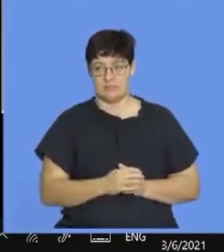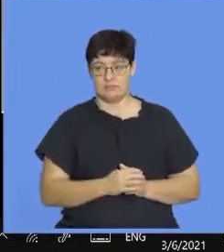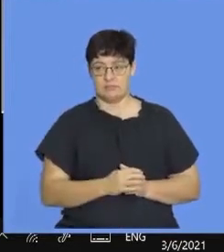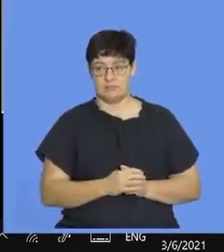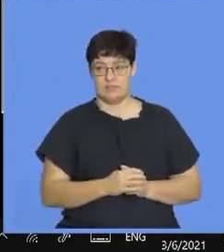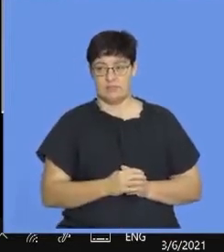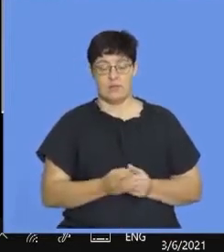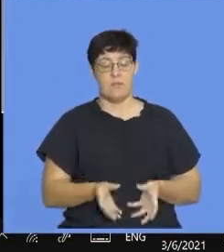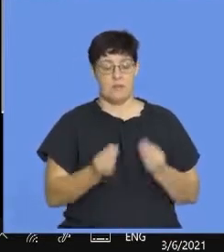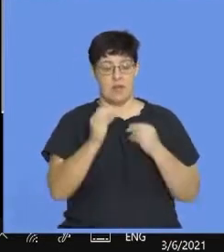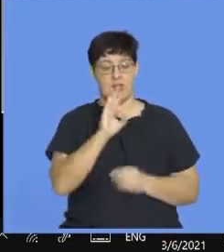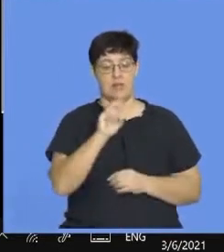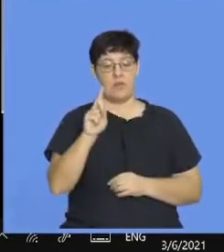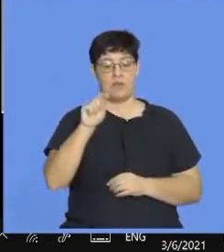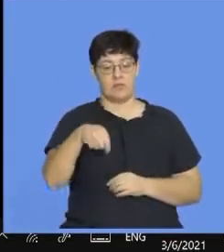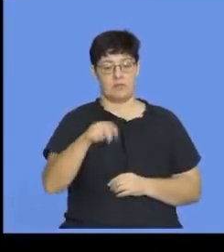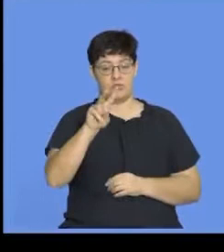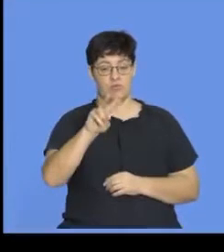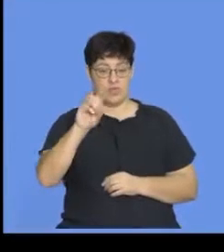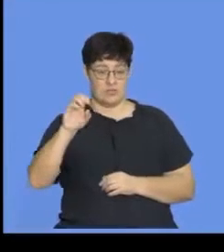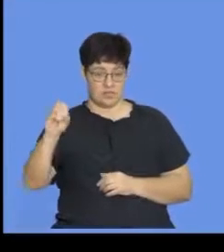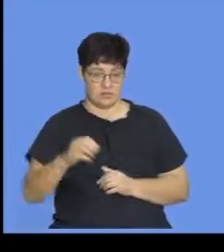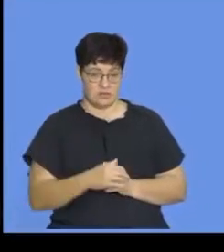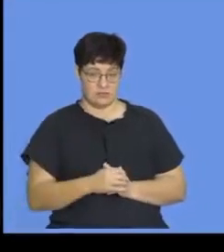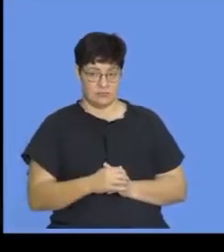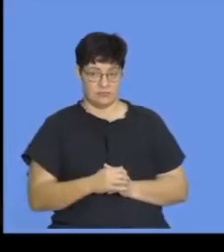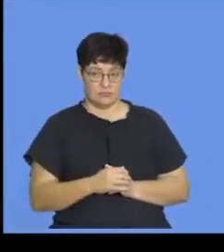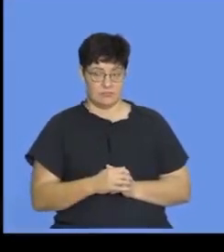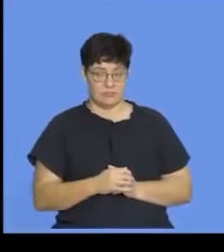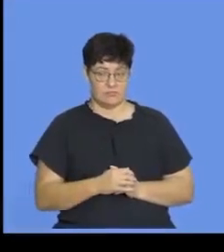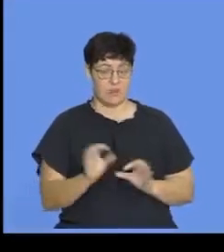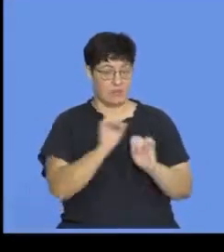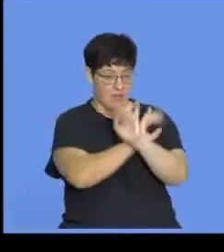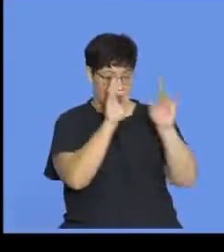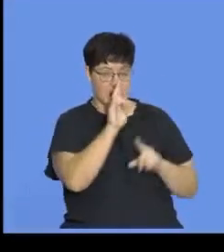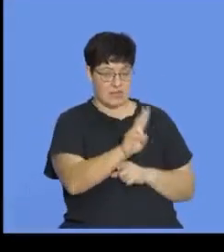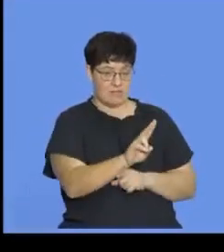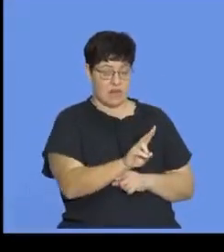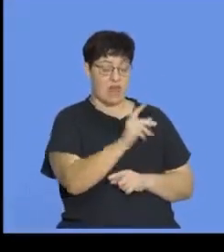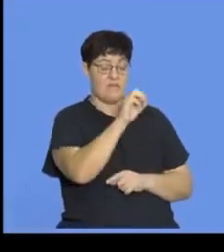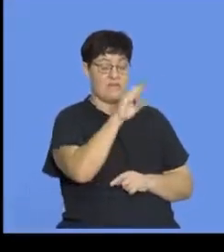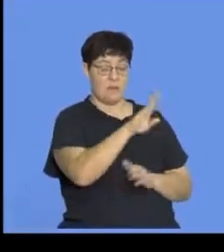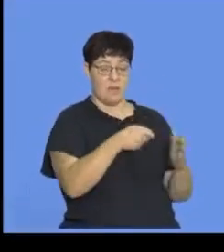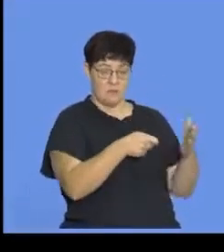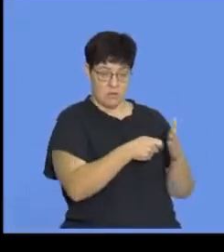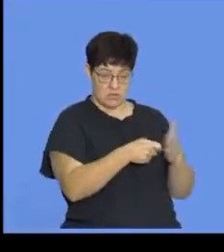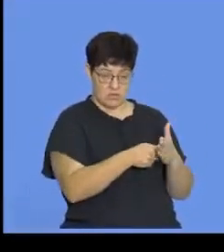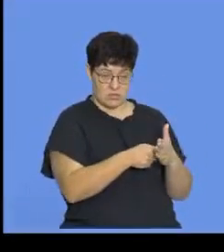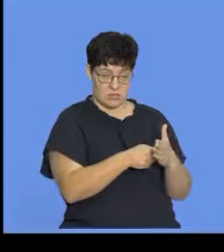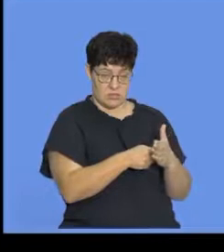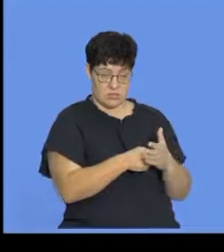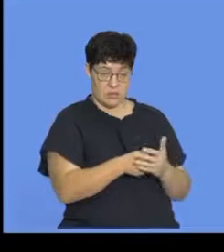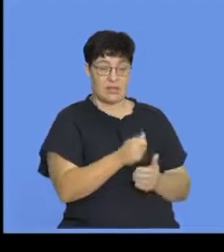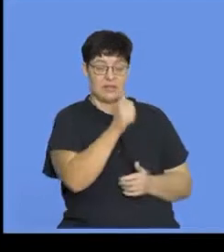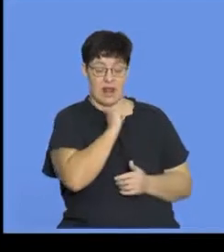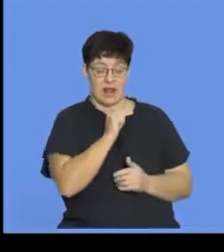you get a figure of 31,200. So you can clearly see, if you bought in February, they told you, you pay 2 months